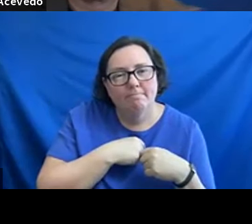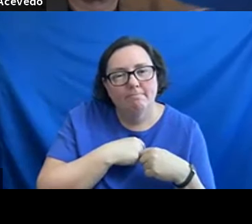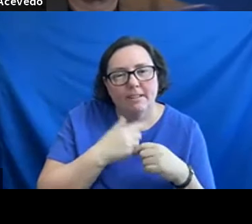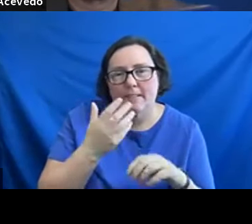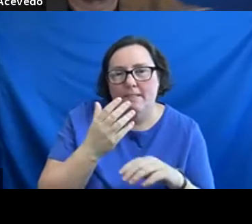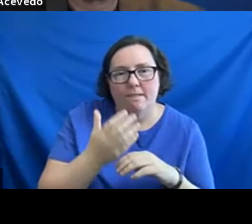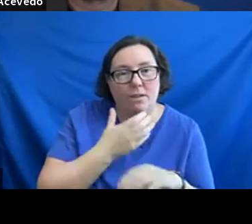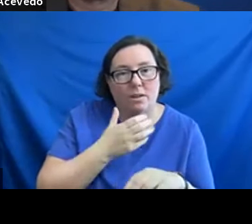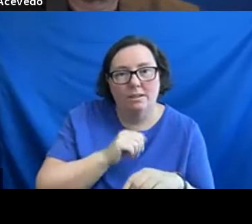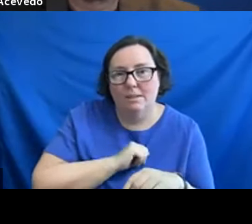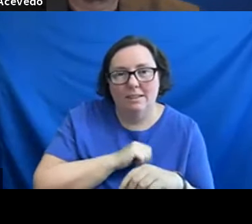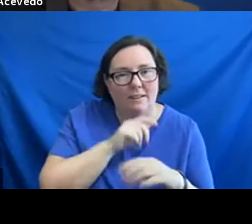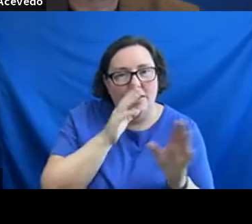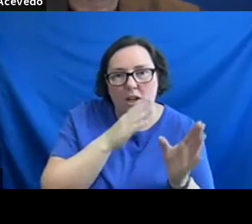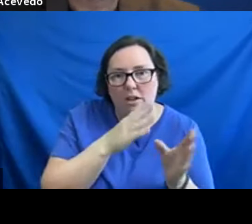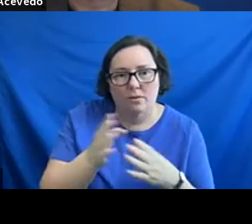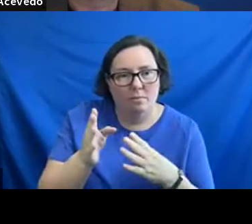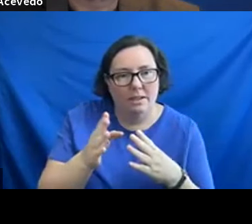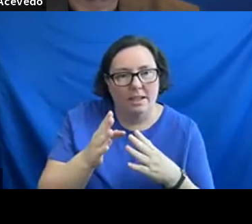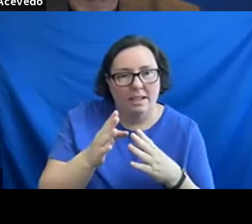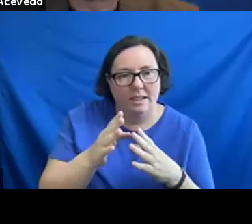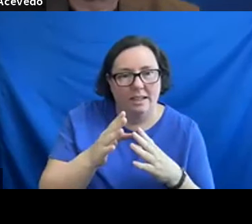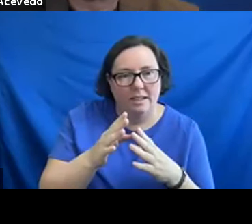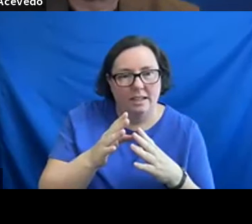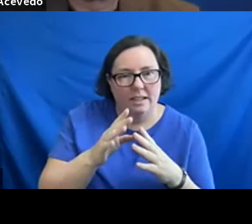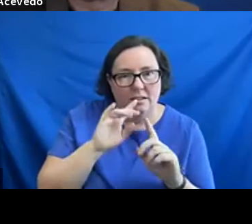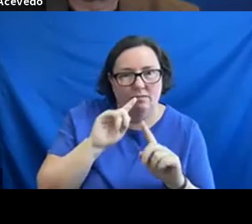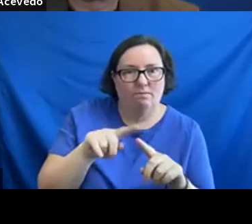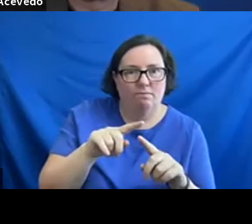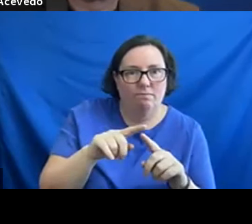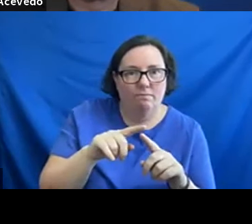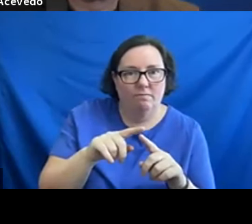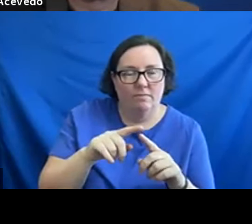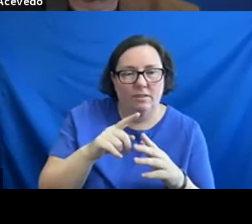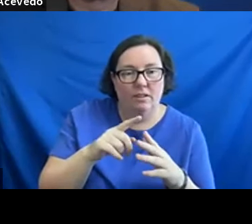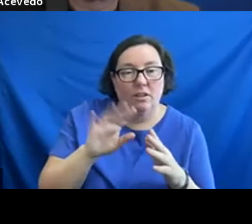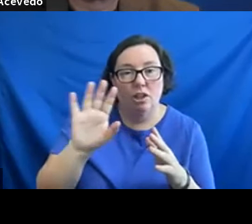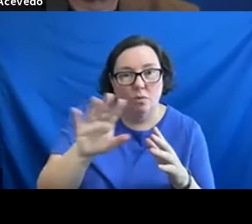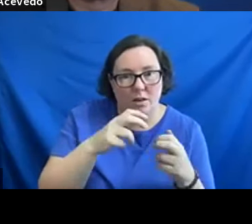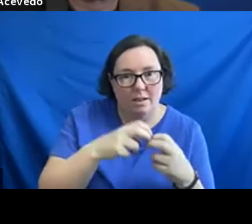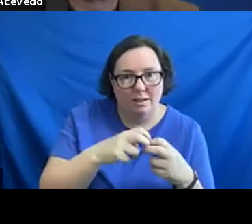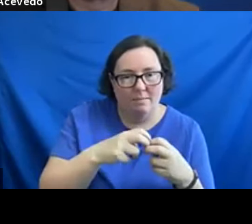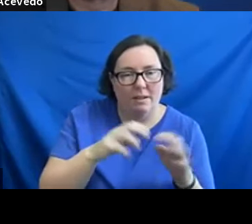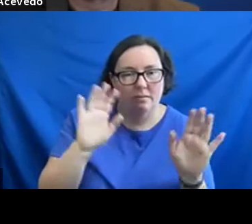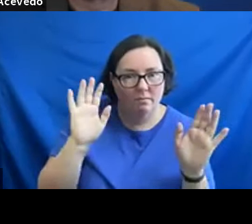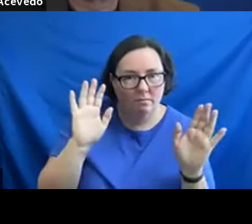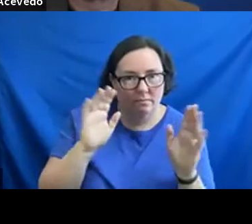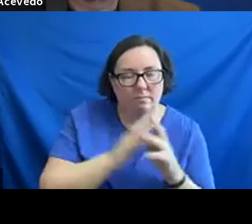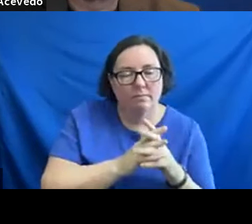forced myself not to plan with limited time and your dilemma to make